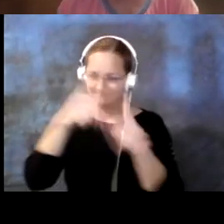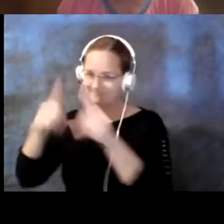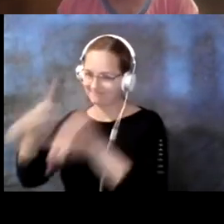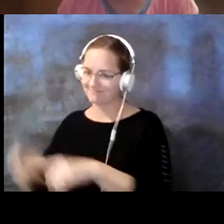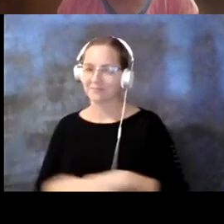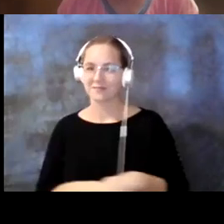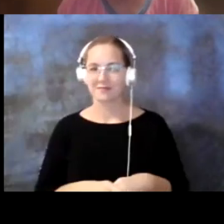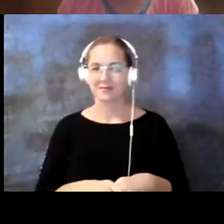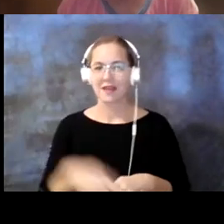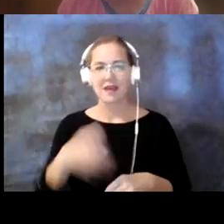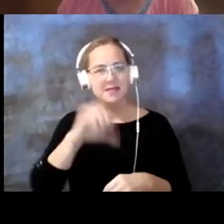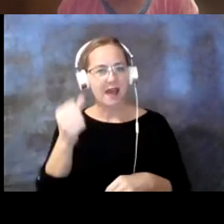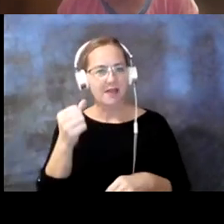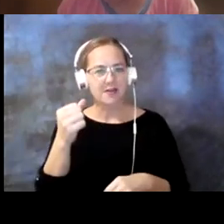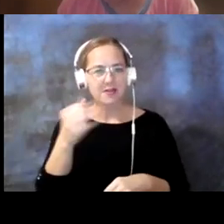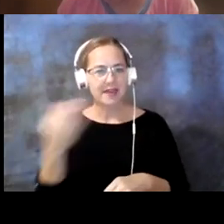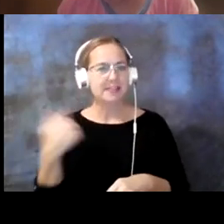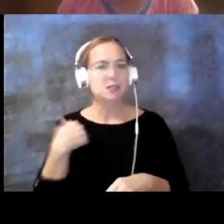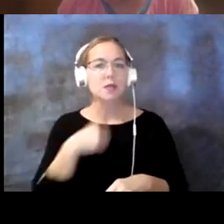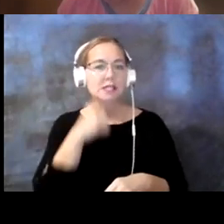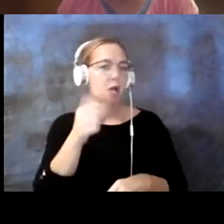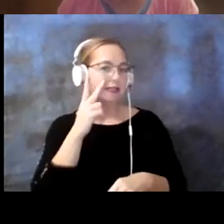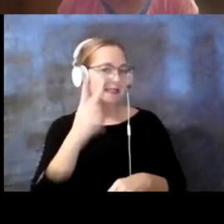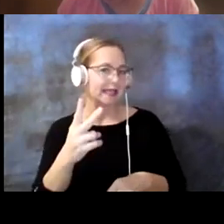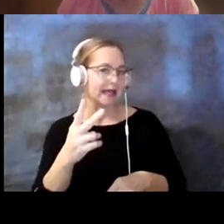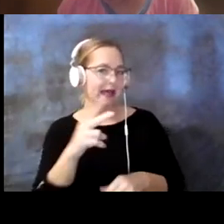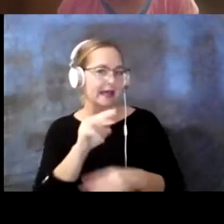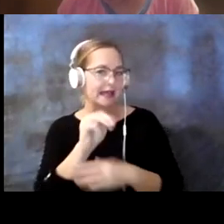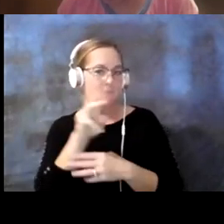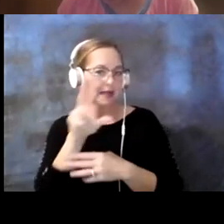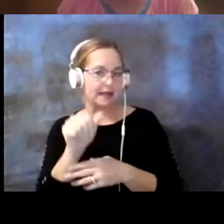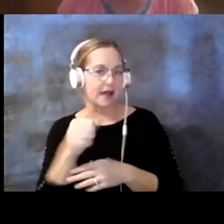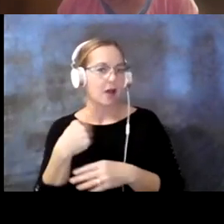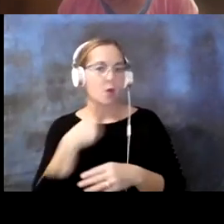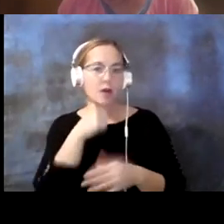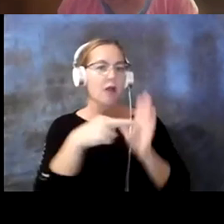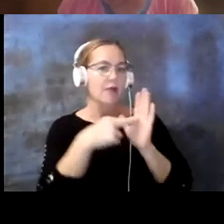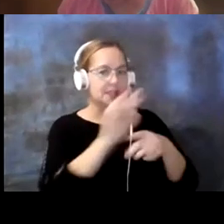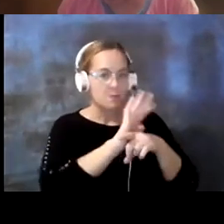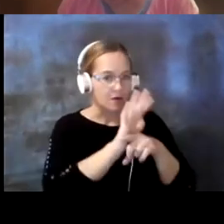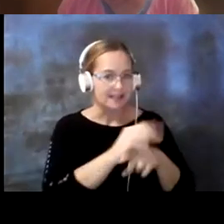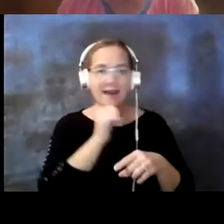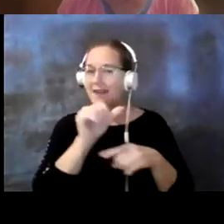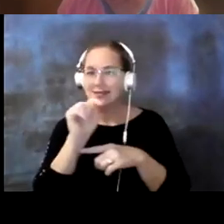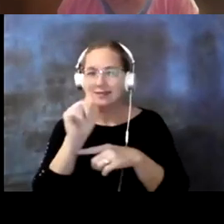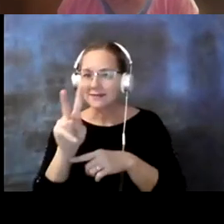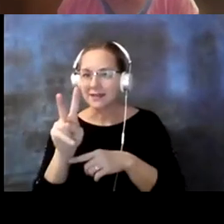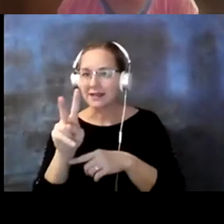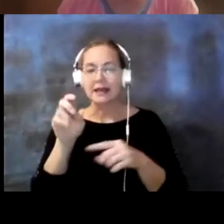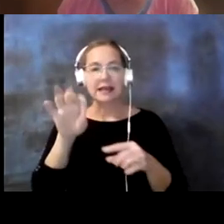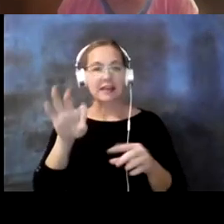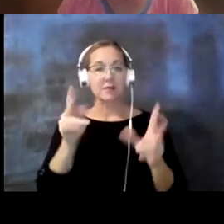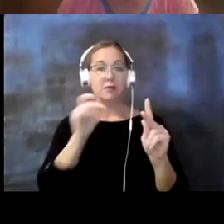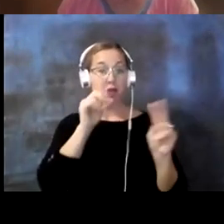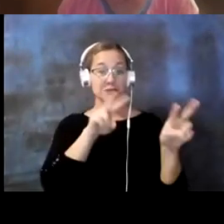why it stigmatizes is that we don't see it in the media. We're not represented in movies. We're not represented in TV. And so if people aren't seeing it, they're